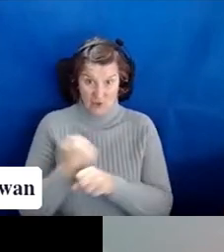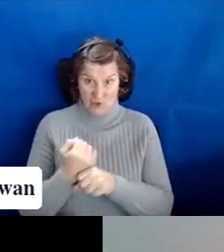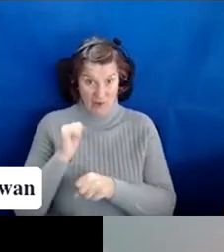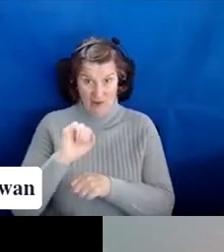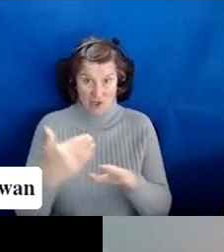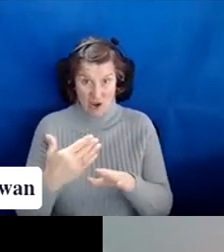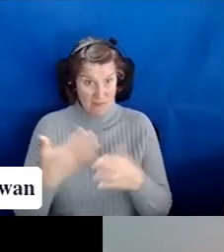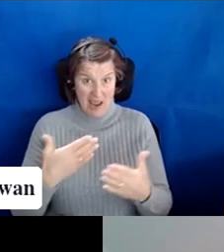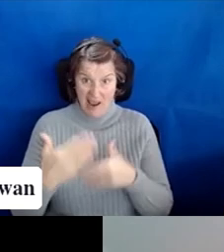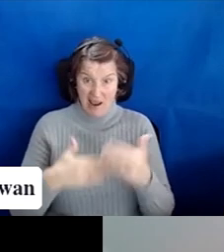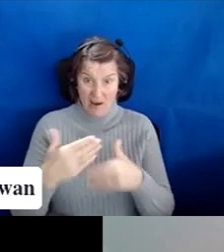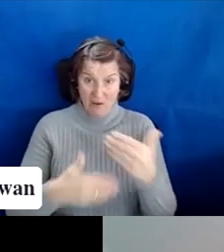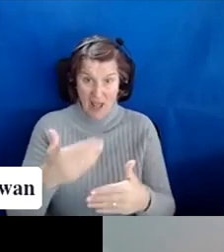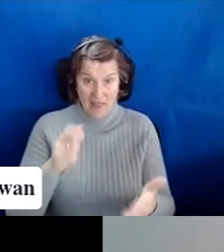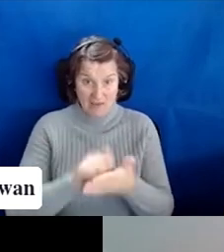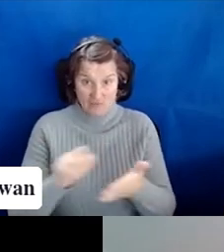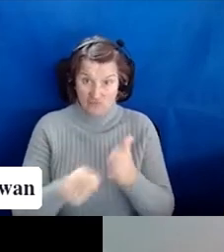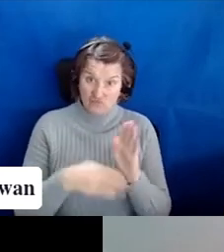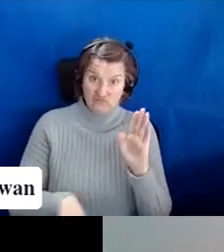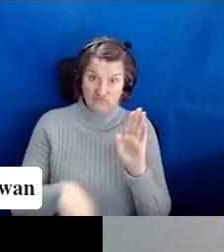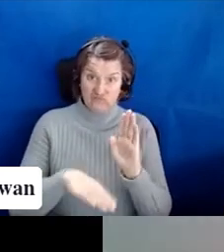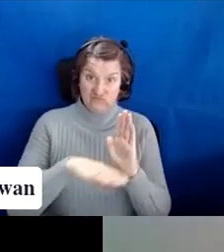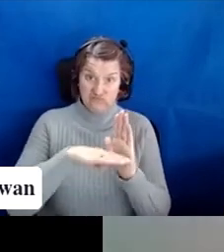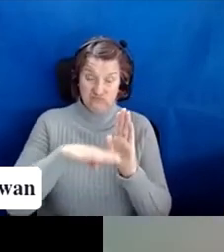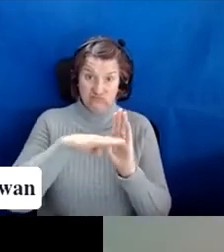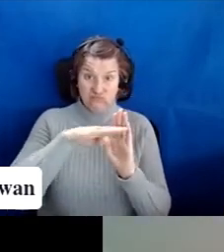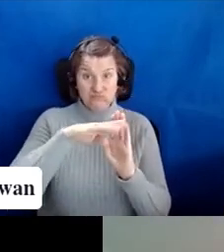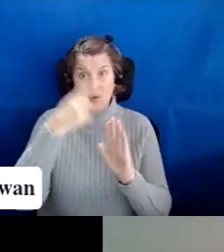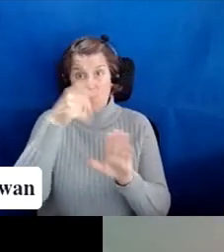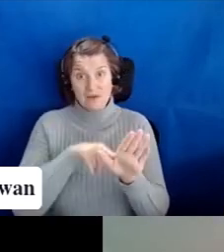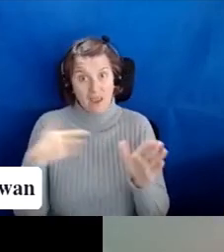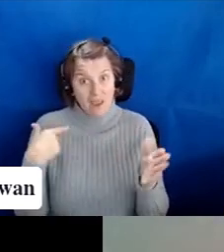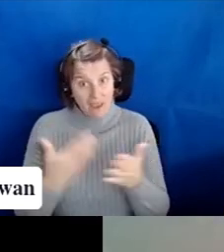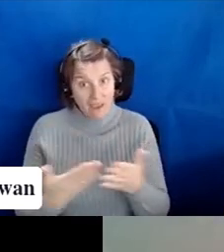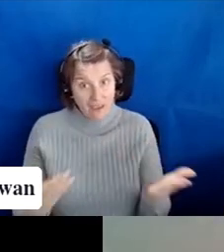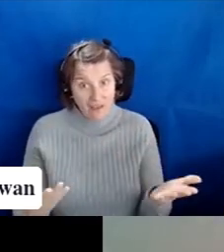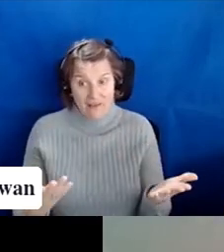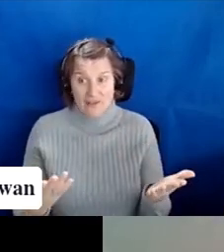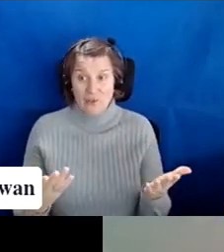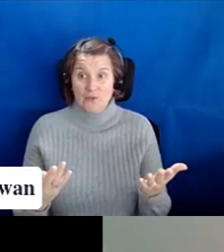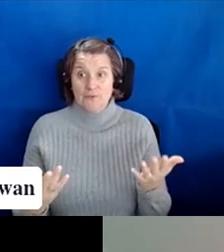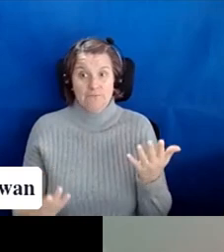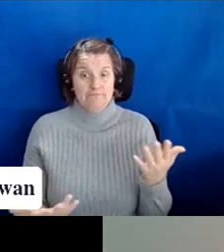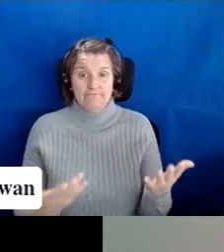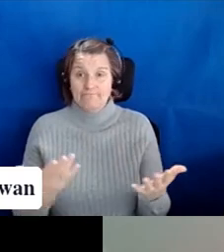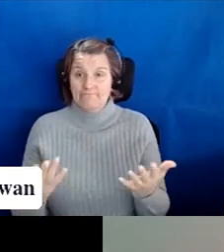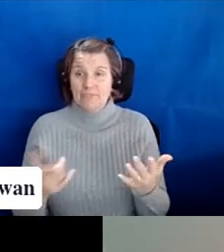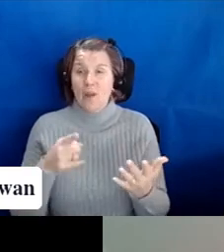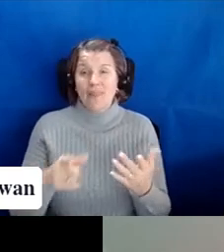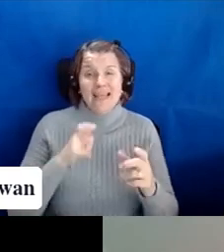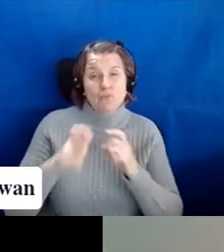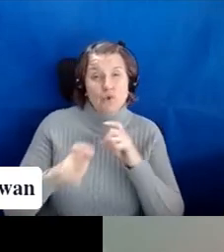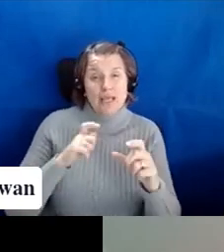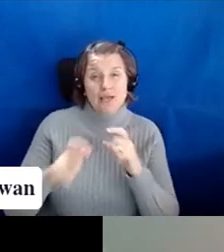now and rising up to the ranks within a year, you know. So it's about, like, I suppose it's that communication, but it's